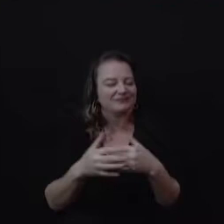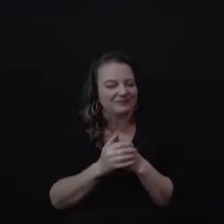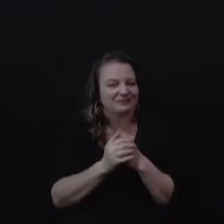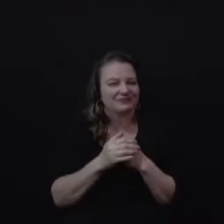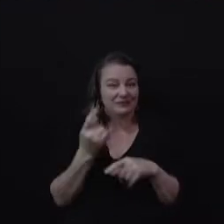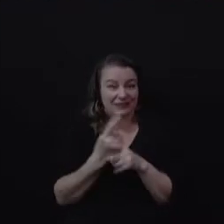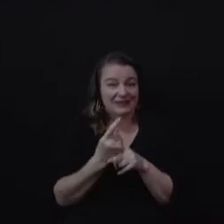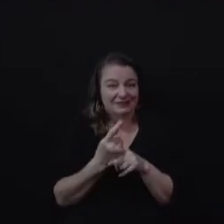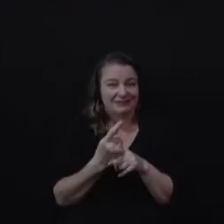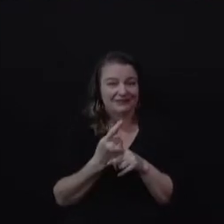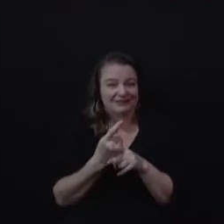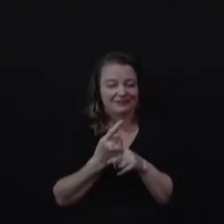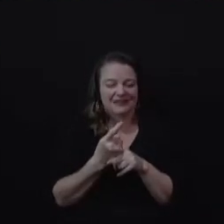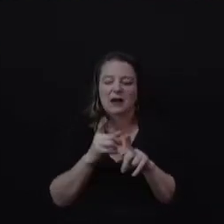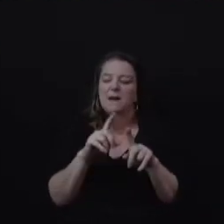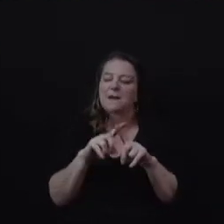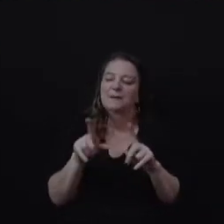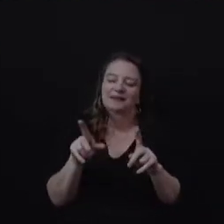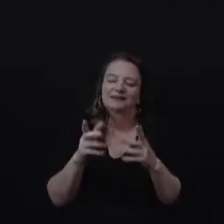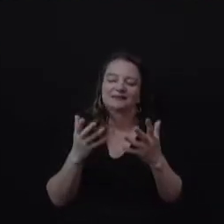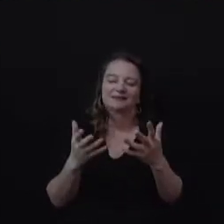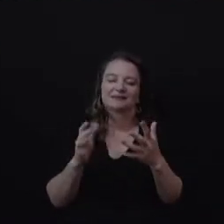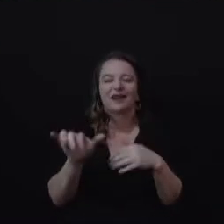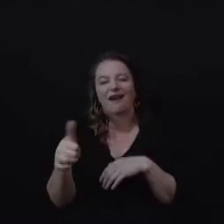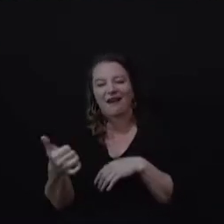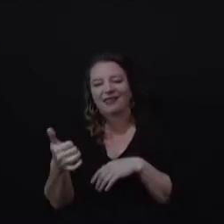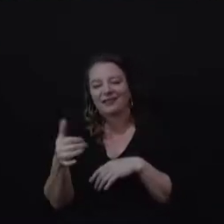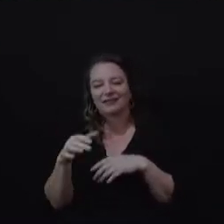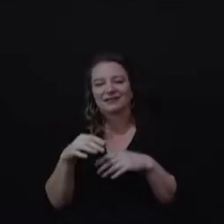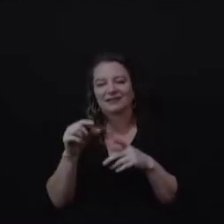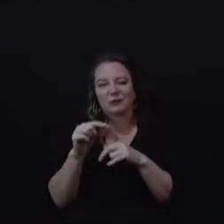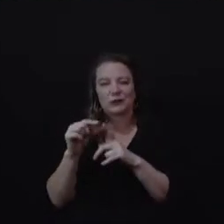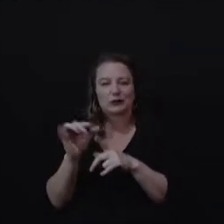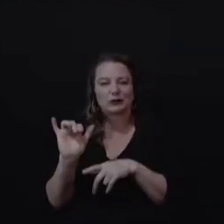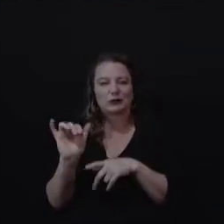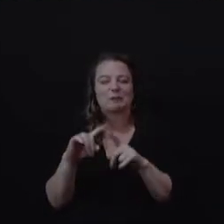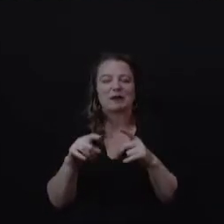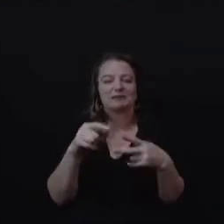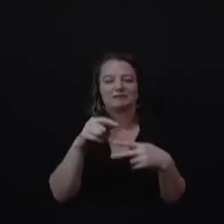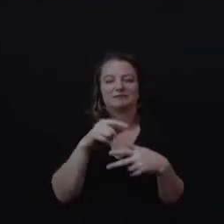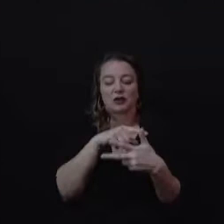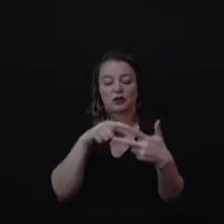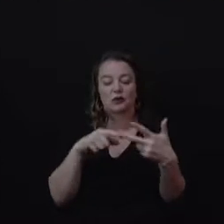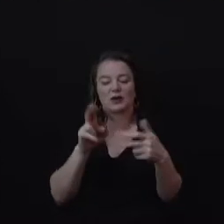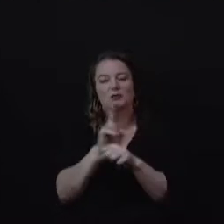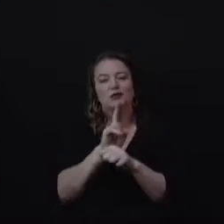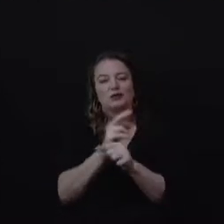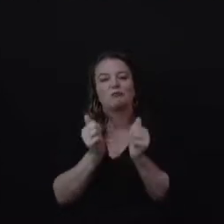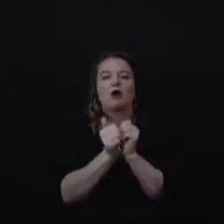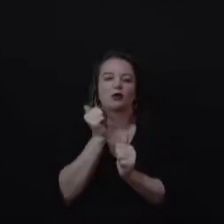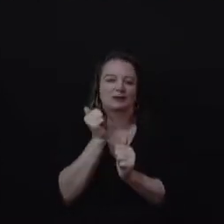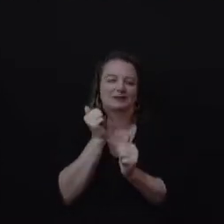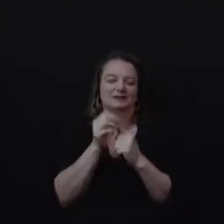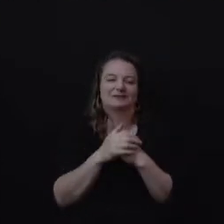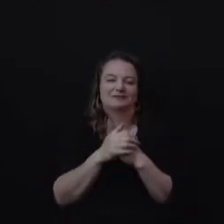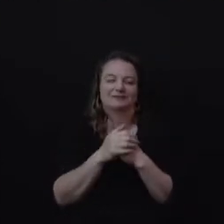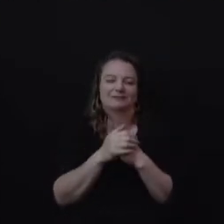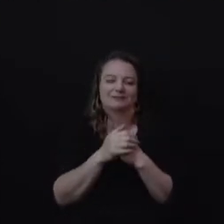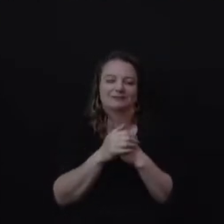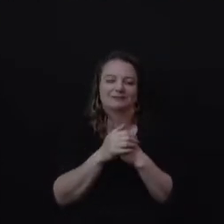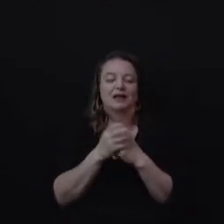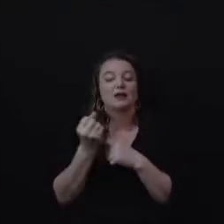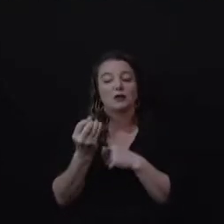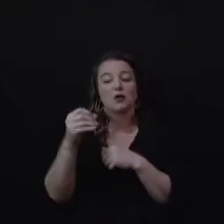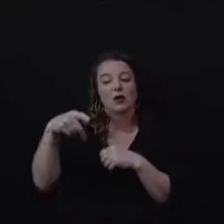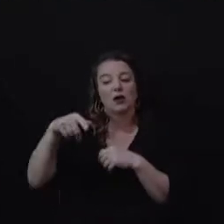Yeah? But there's other conjunctions, but those are the three that we use mostly, right? So Paul